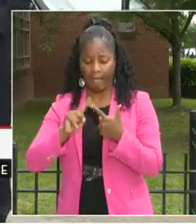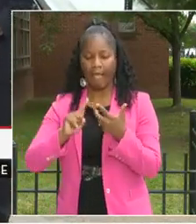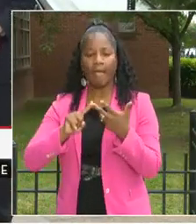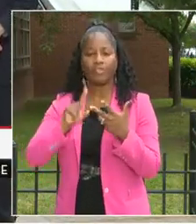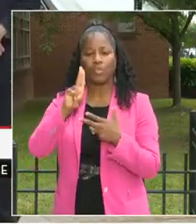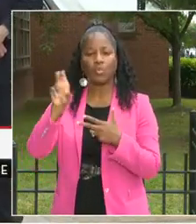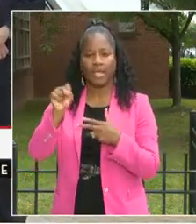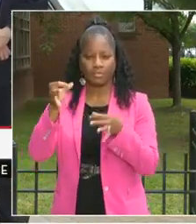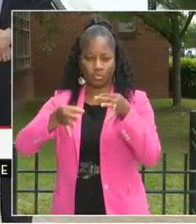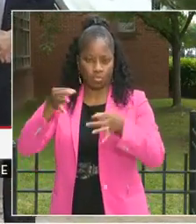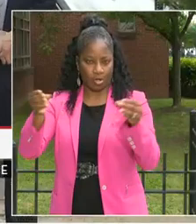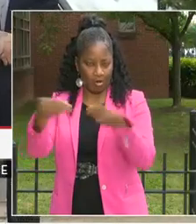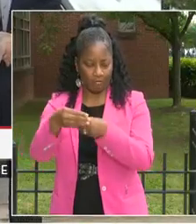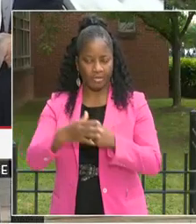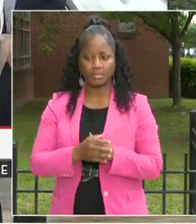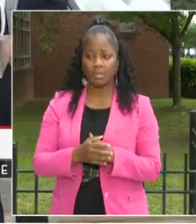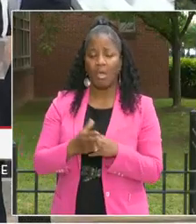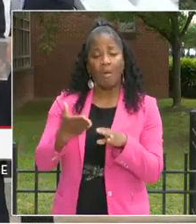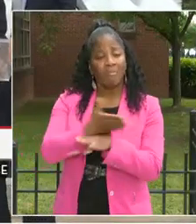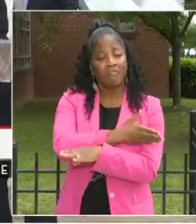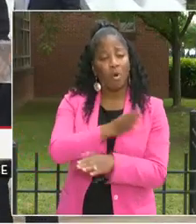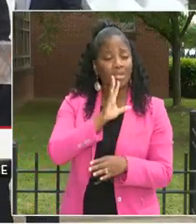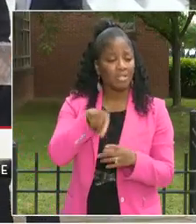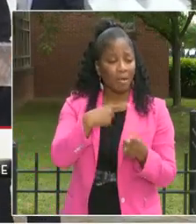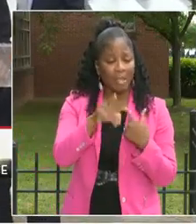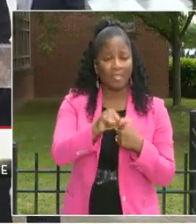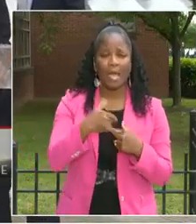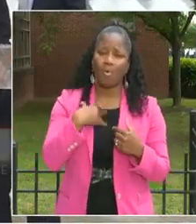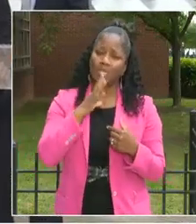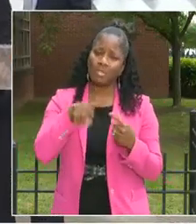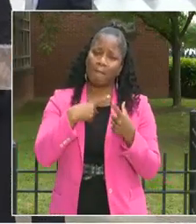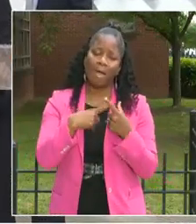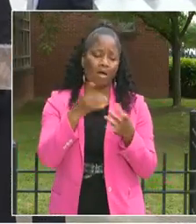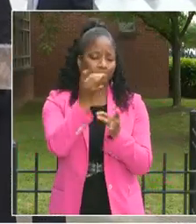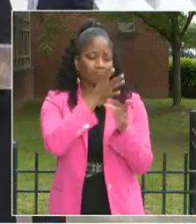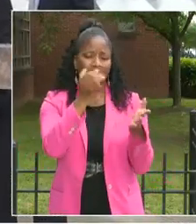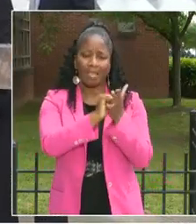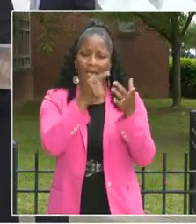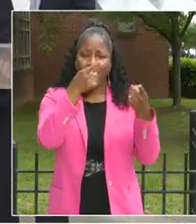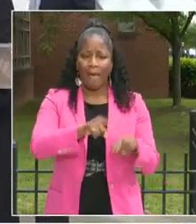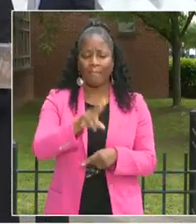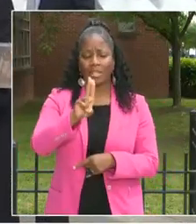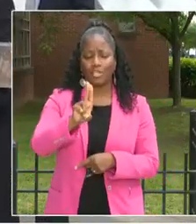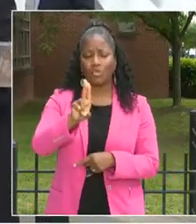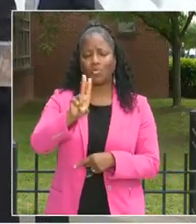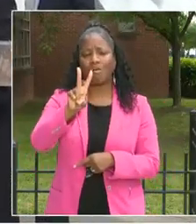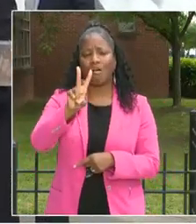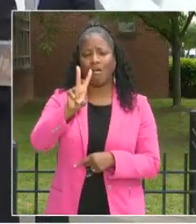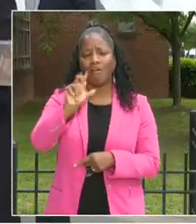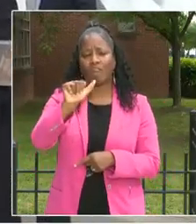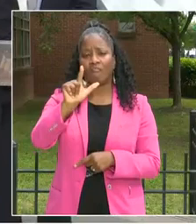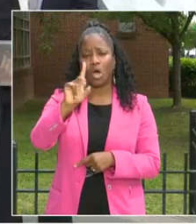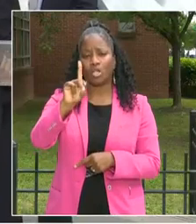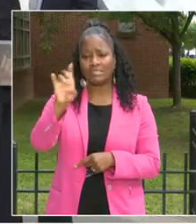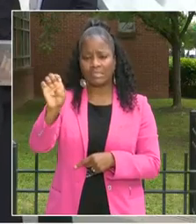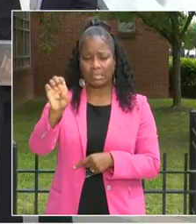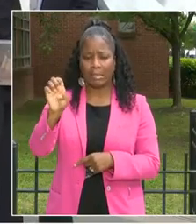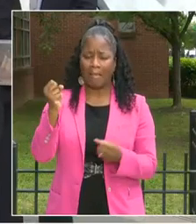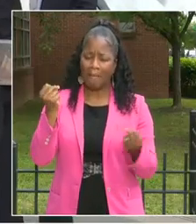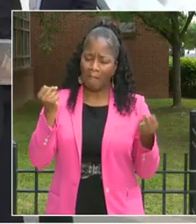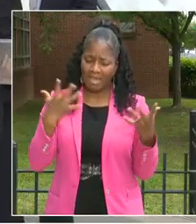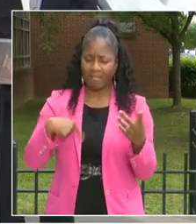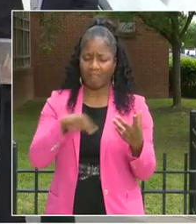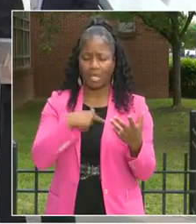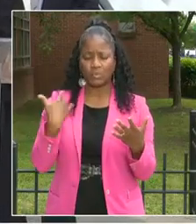want to take a minute to talk about the tragedy in Uvalde. All of us within law enforcement were shaken by the